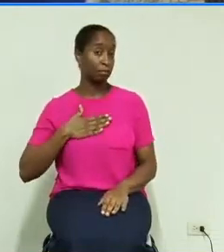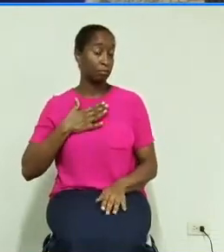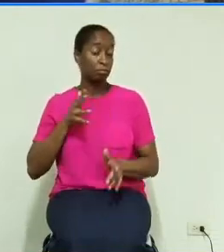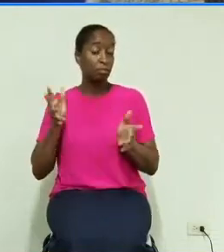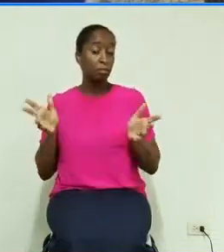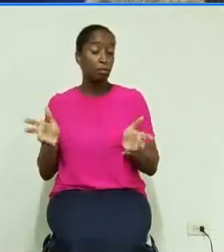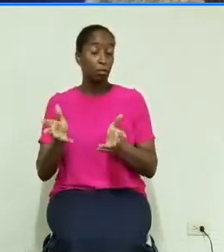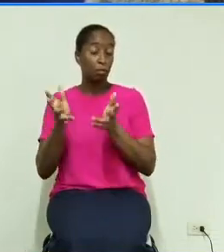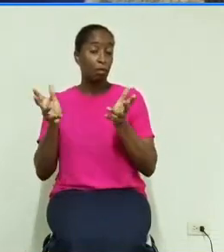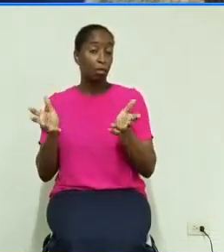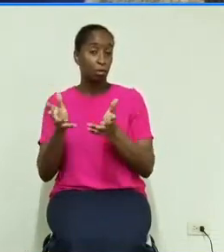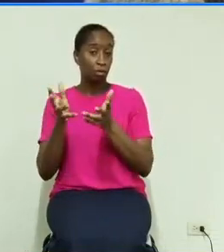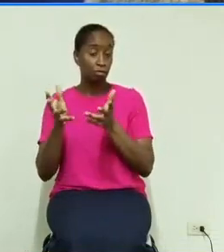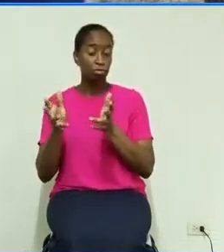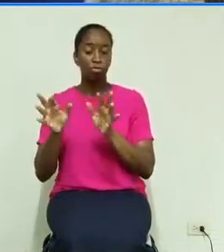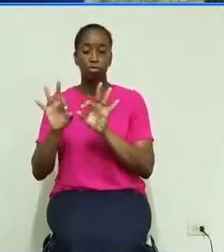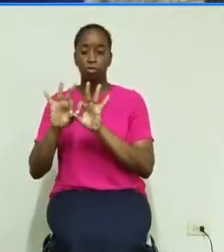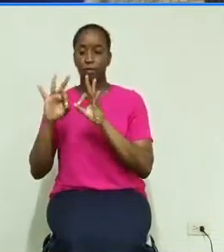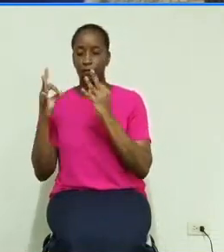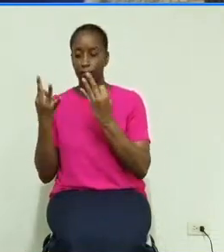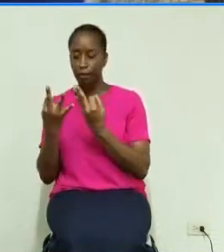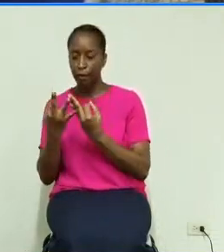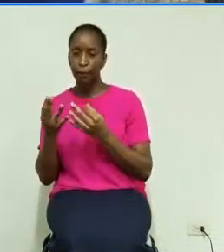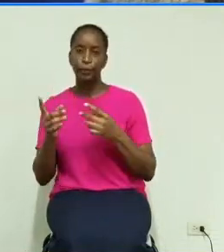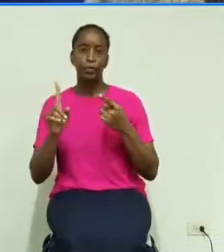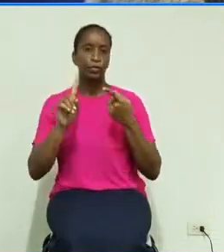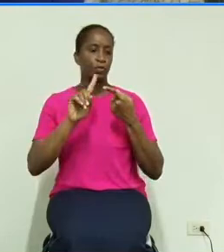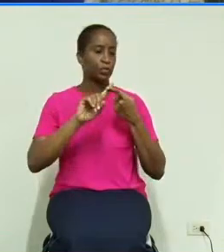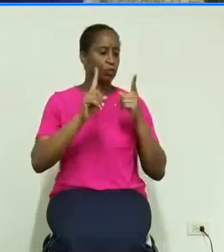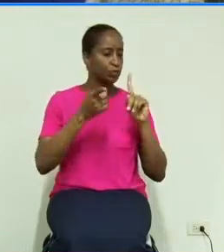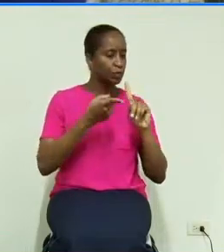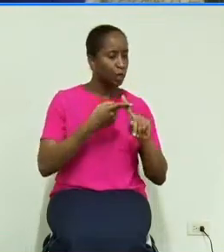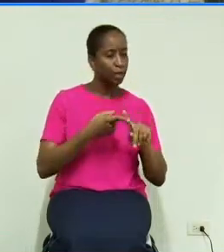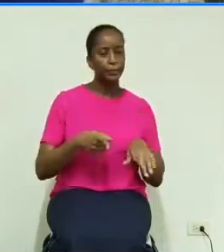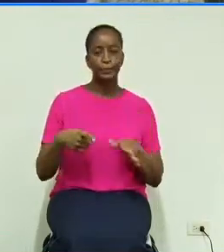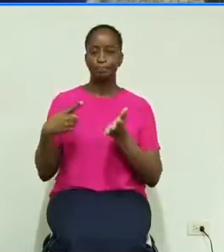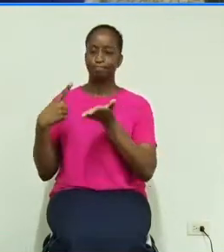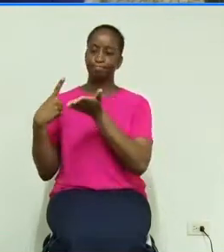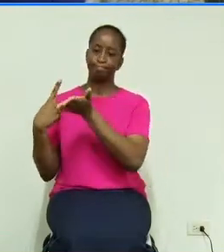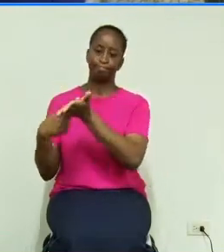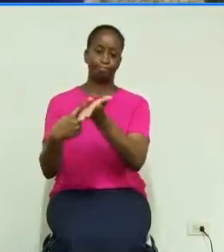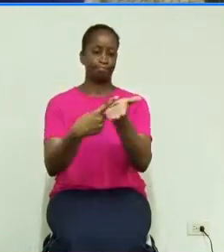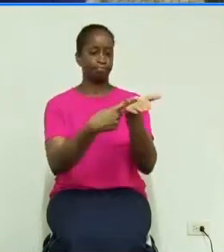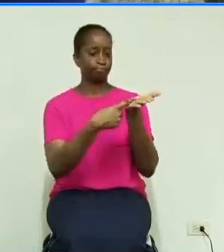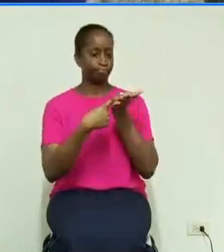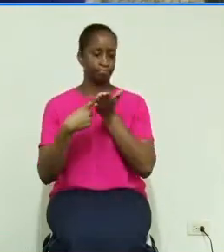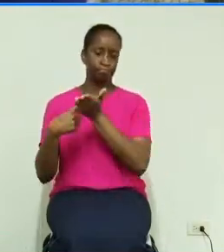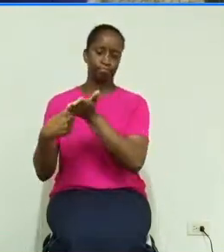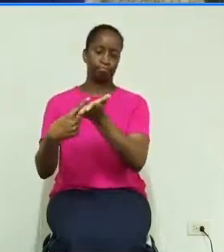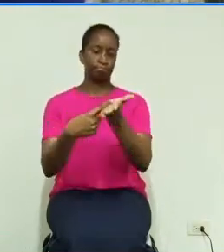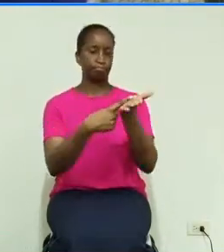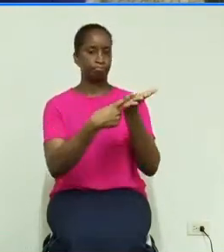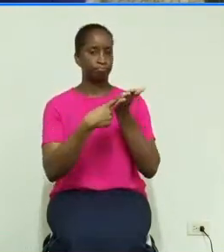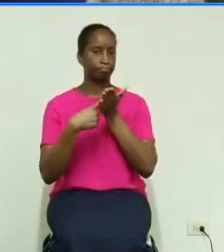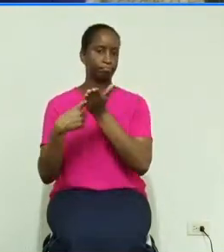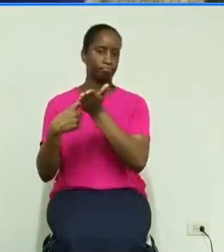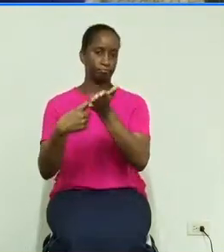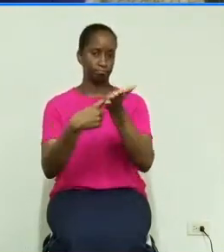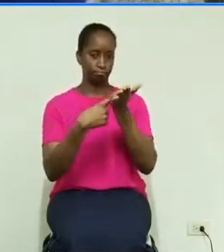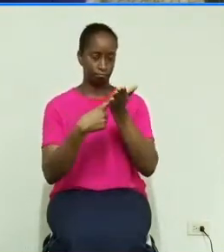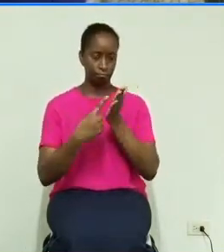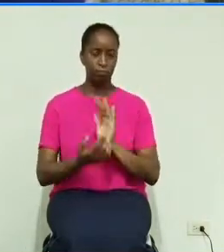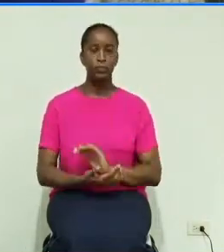the hall or online, to give your views. It is important. This is the first time that